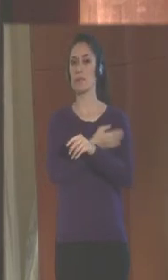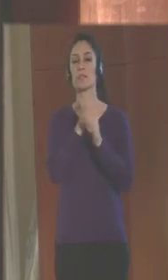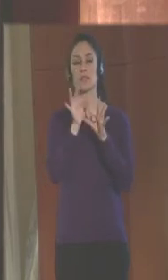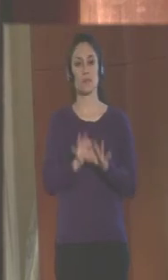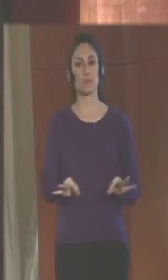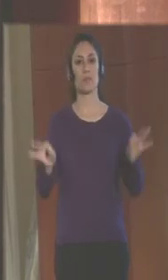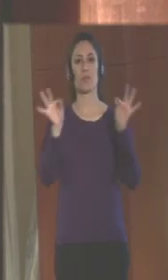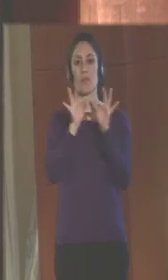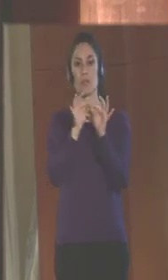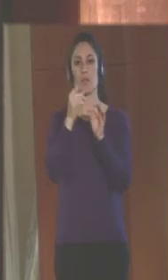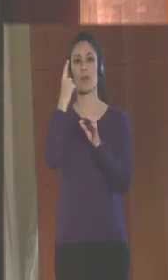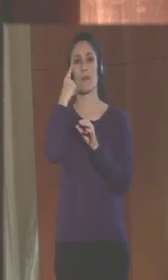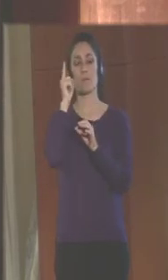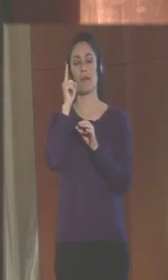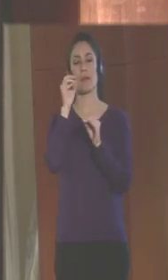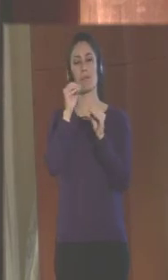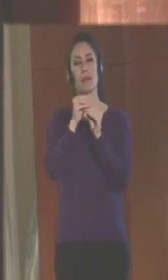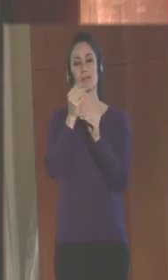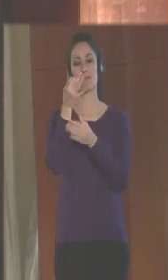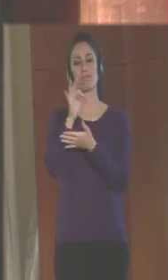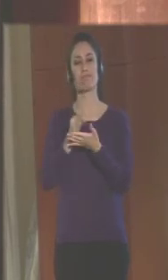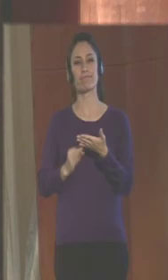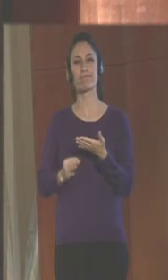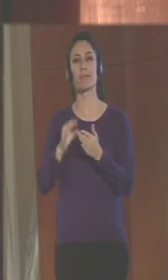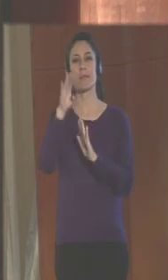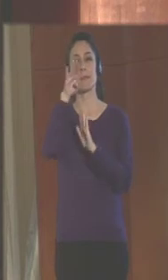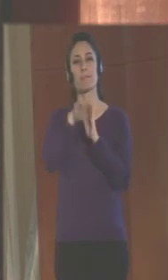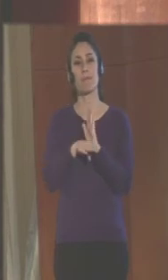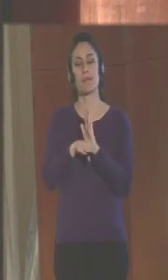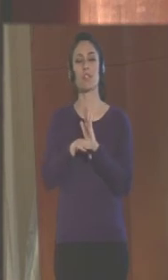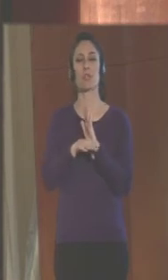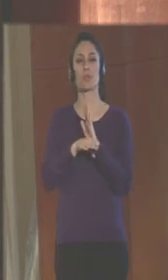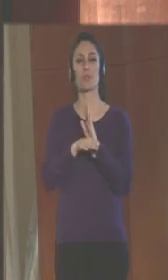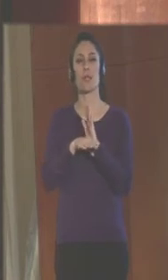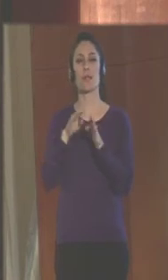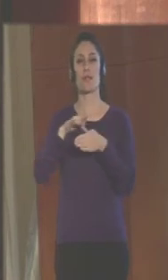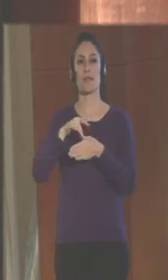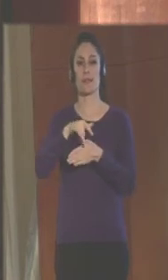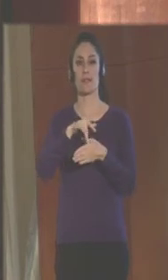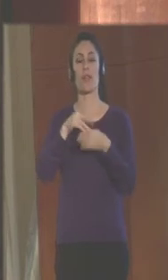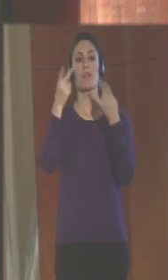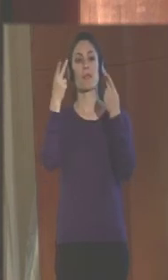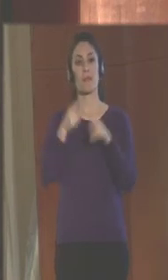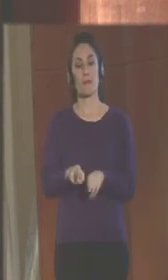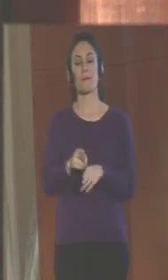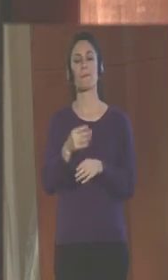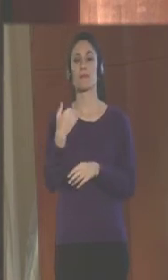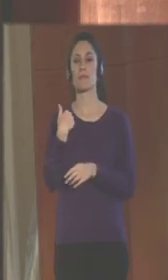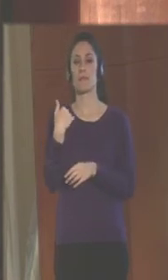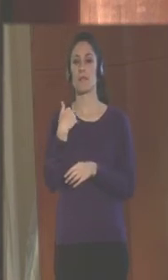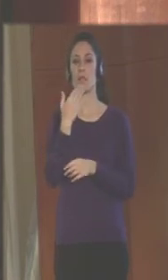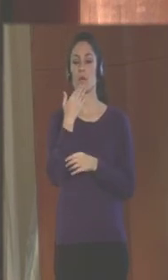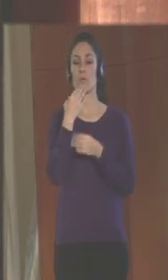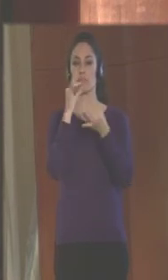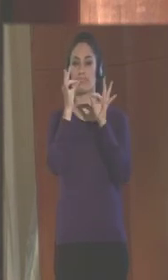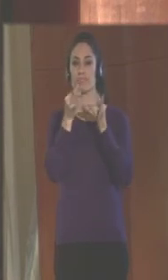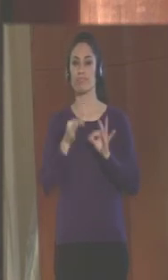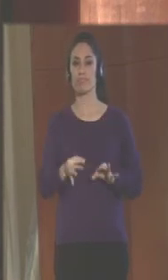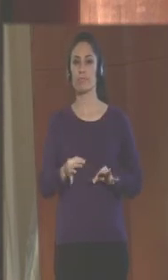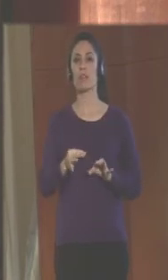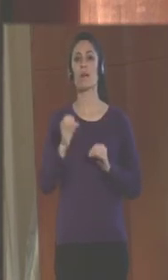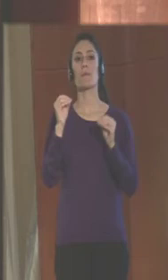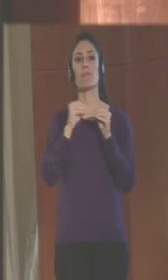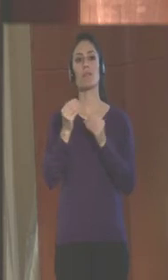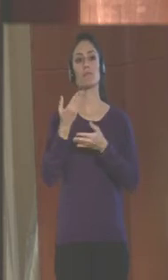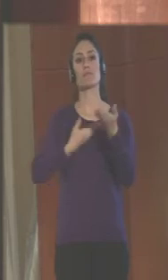made, very important ones, for public investment with a focus on risk reduction. It is also considered that the